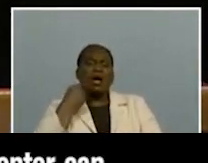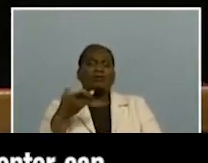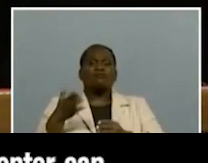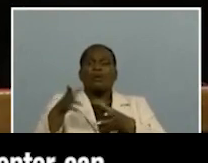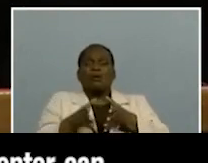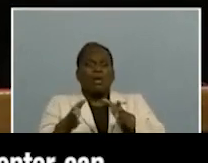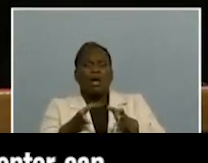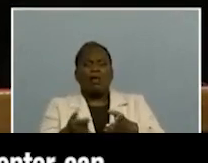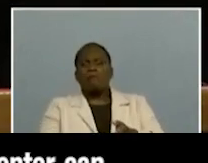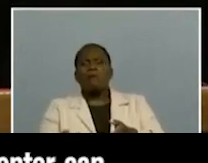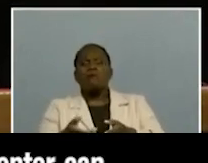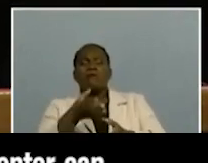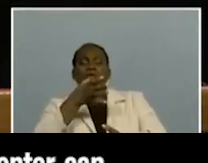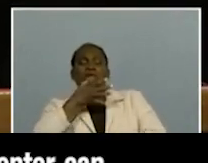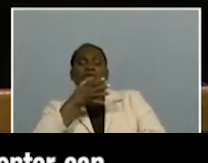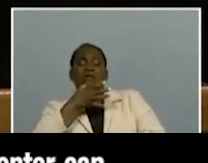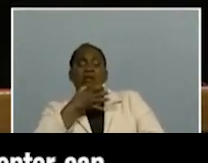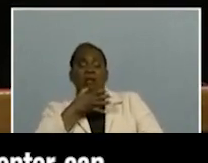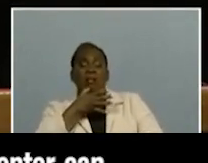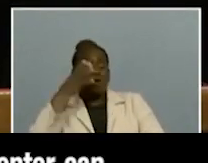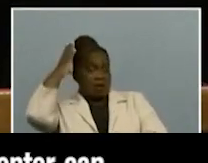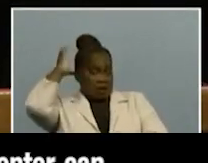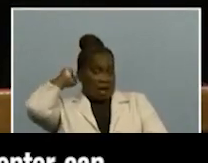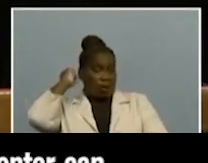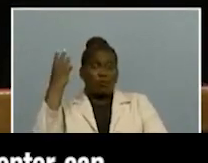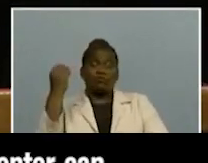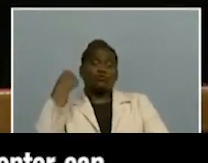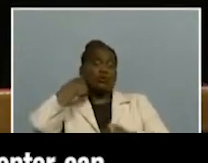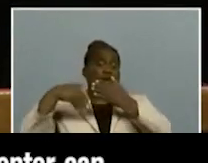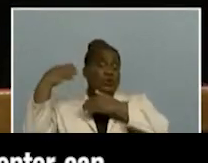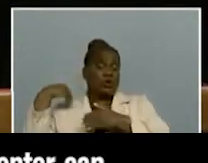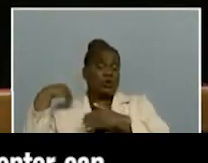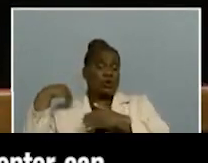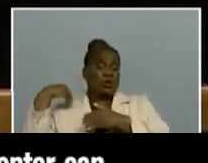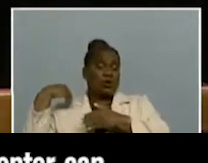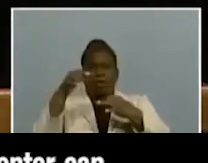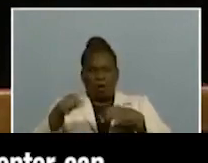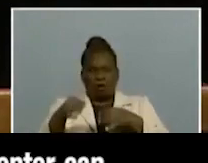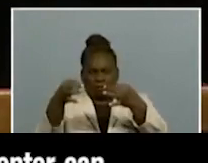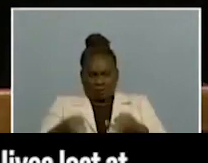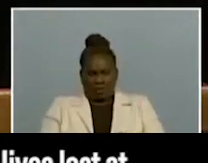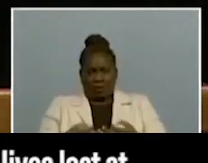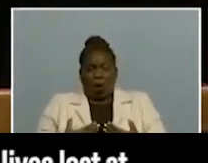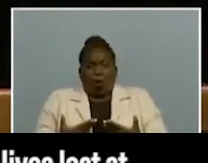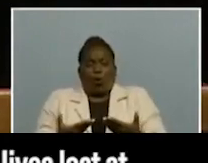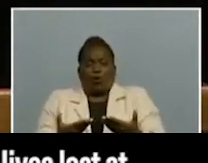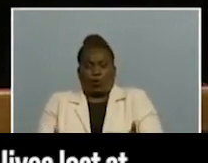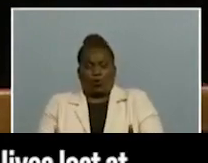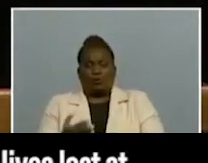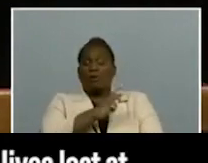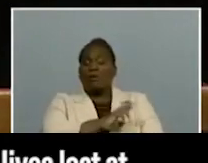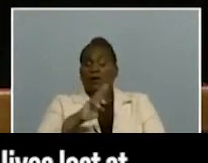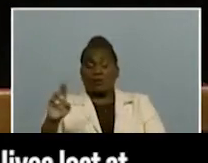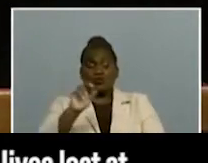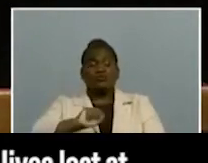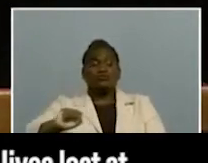human beings at the center, can successfully confront problems as complex as the COVID-19 pandemic. The Congress concluded